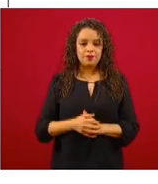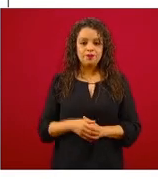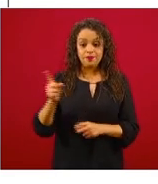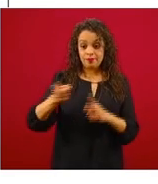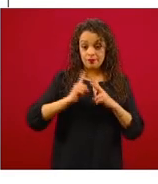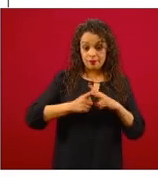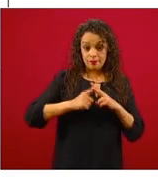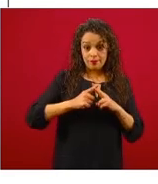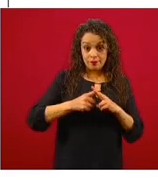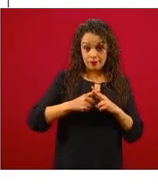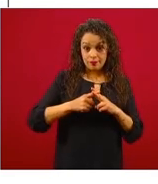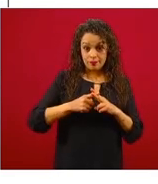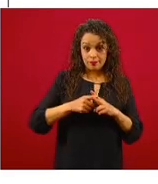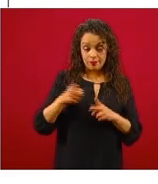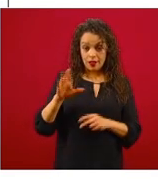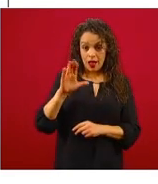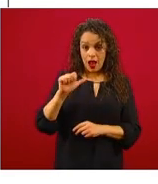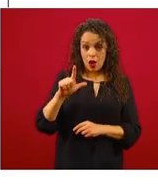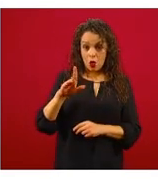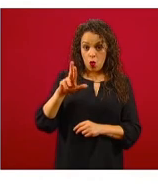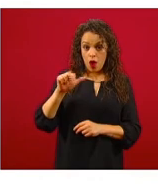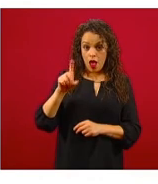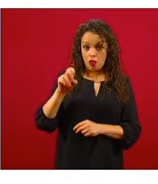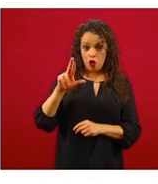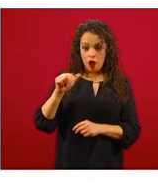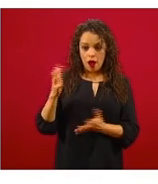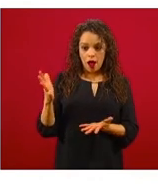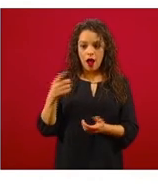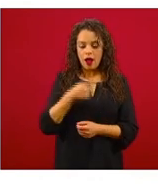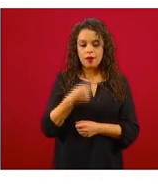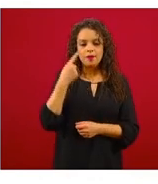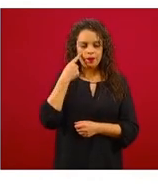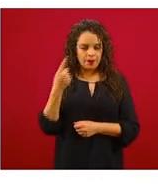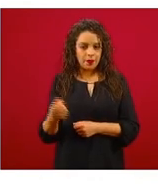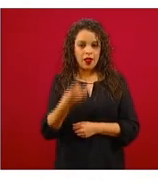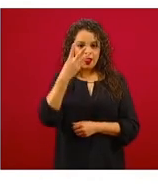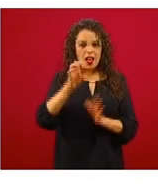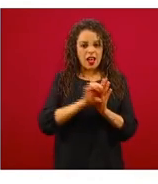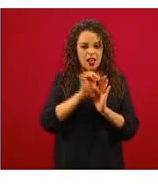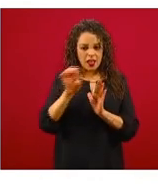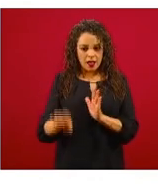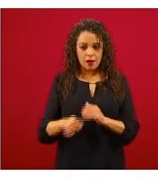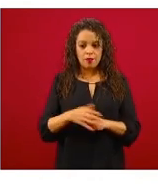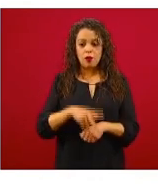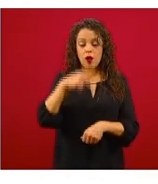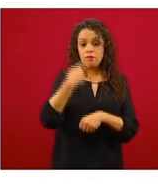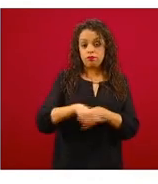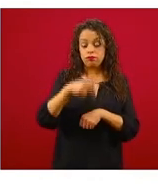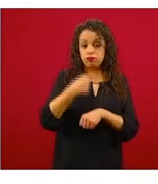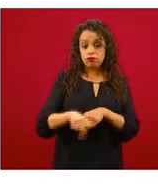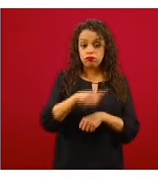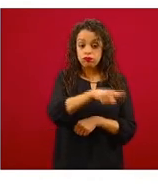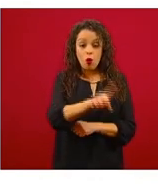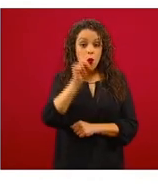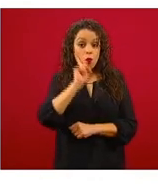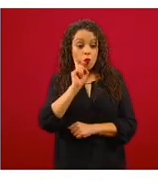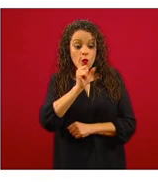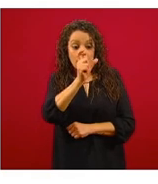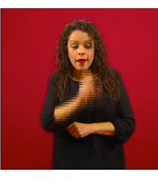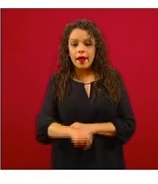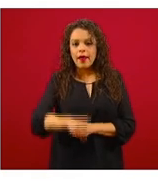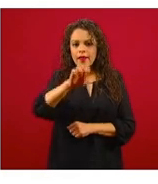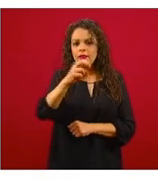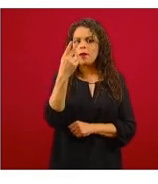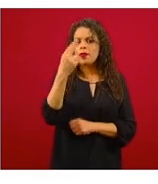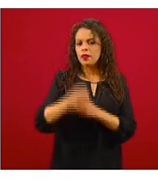calculator and what comes after this, we're going to show you 3 examples here. Here's the risk for a woman who's 25